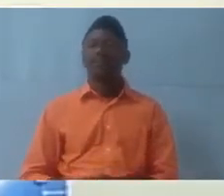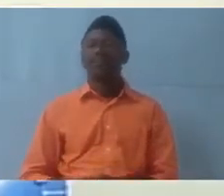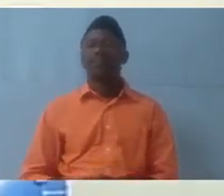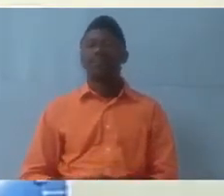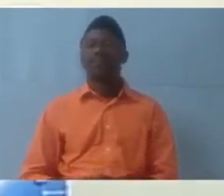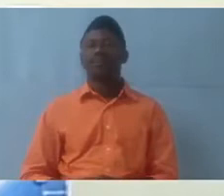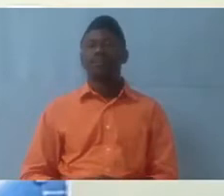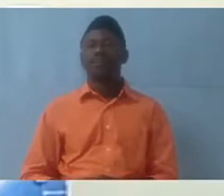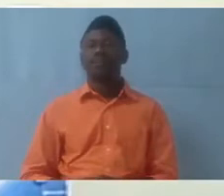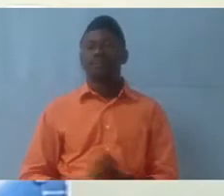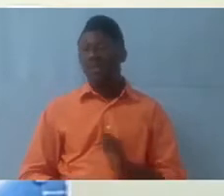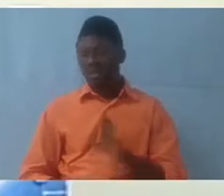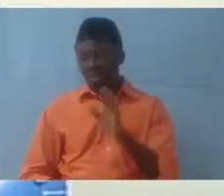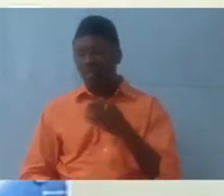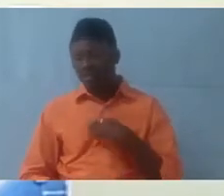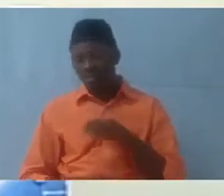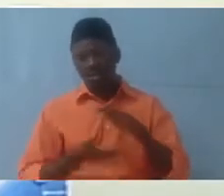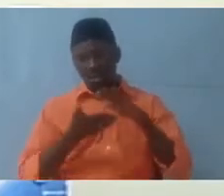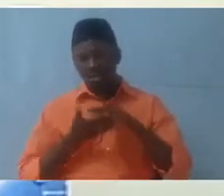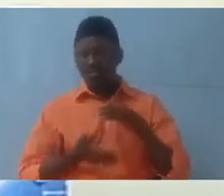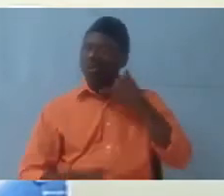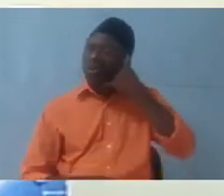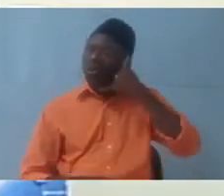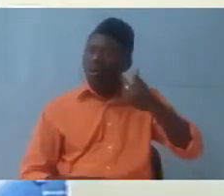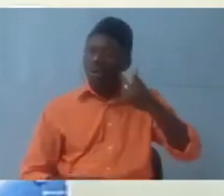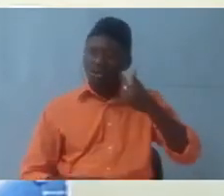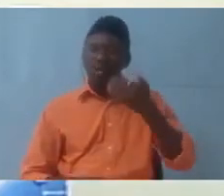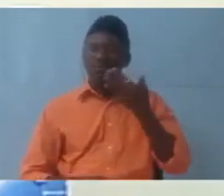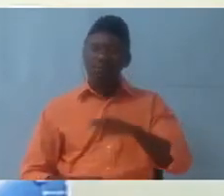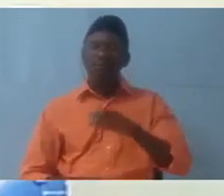later on, at some point, I received a call from the JS.